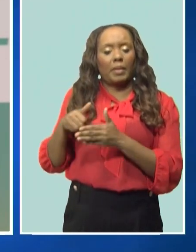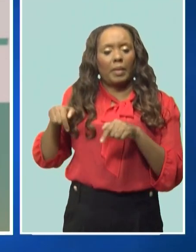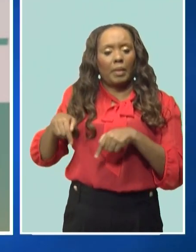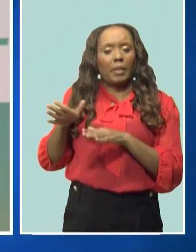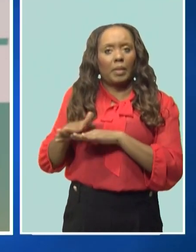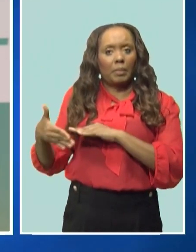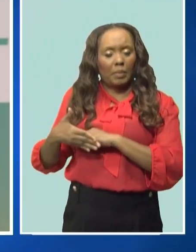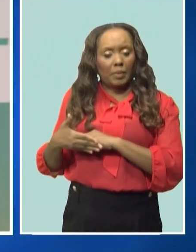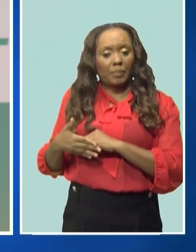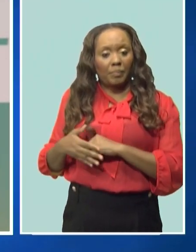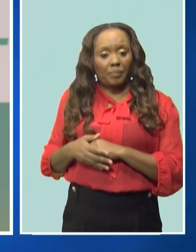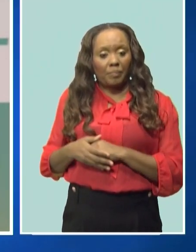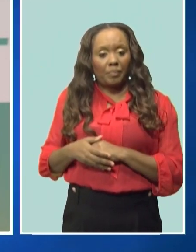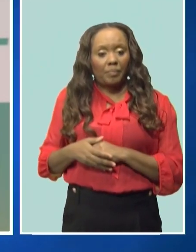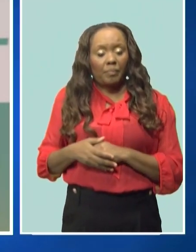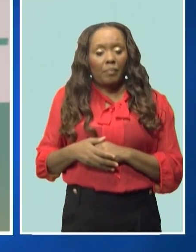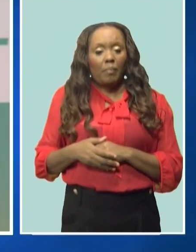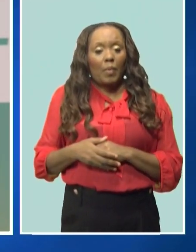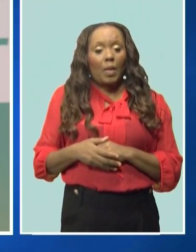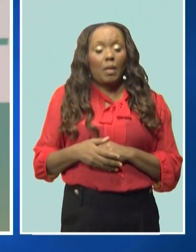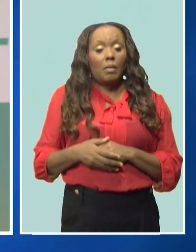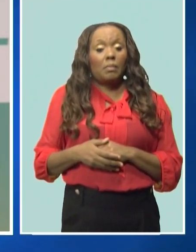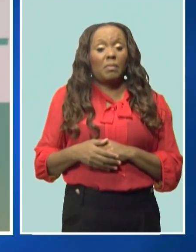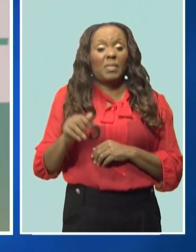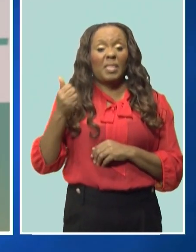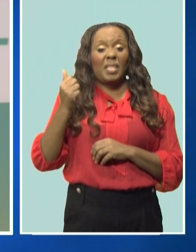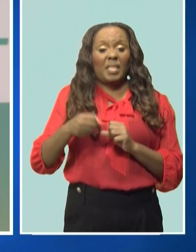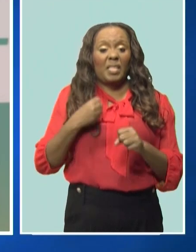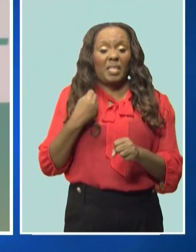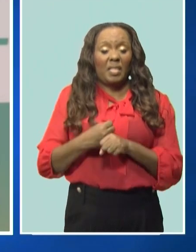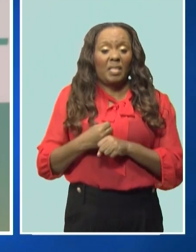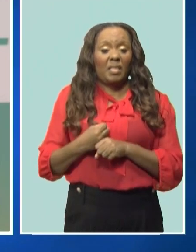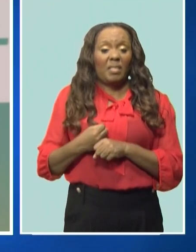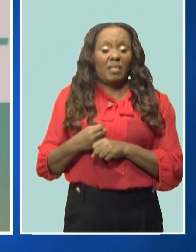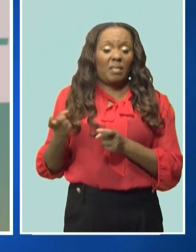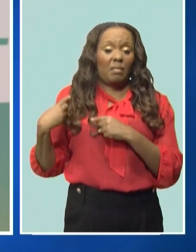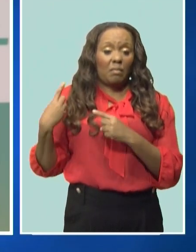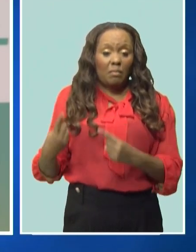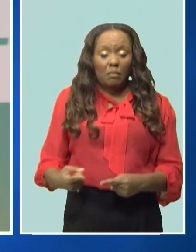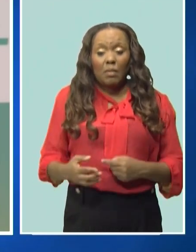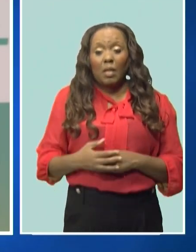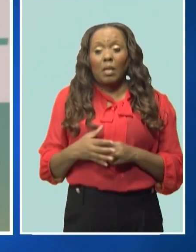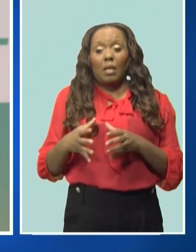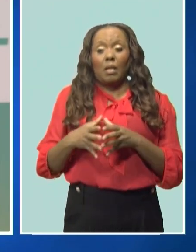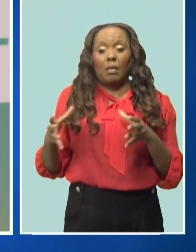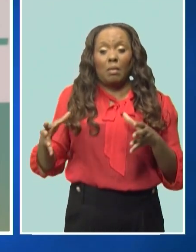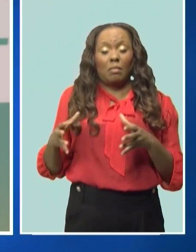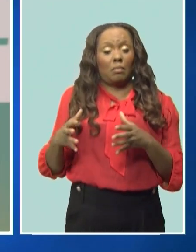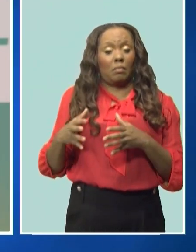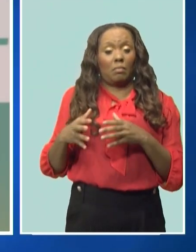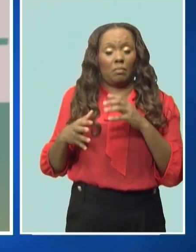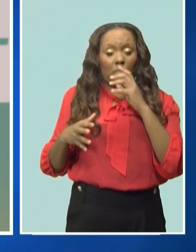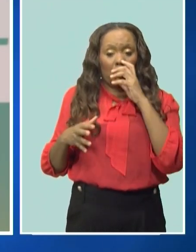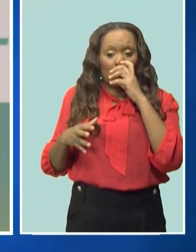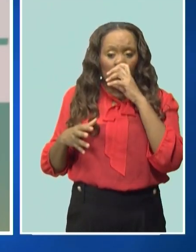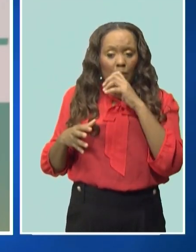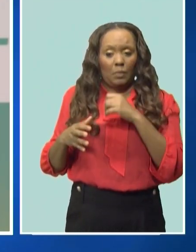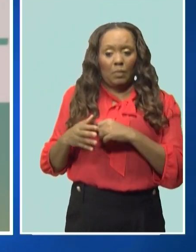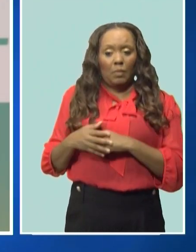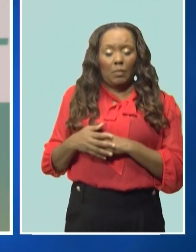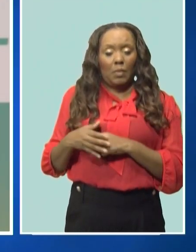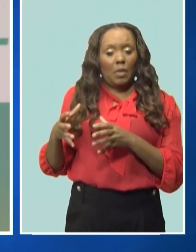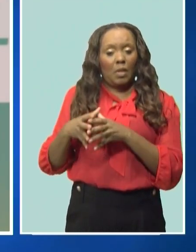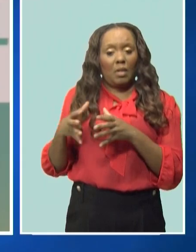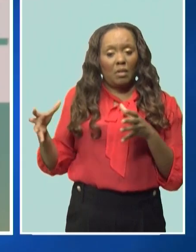that. The past decade alone, for instance, shows that the share of African exports that goes to the Caribbean has been decreasing,